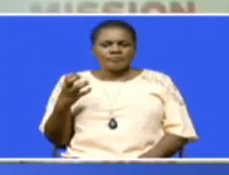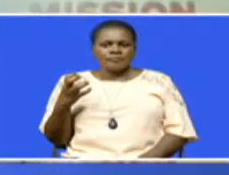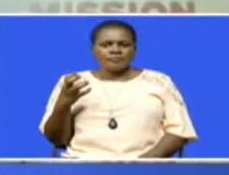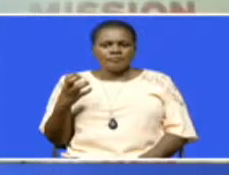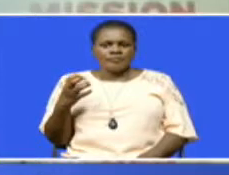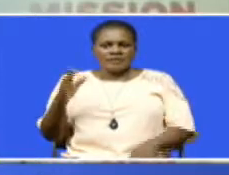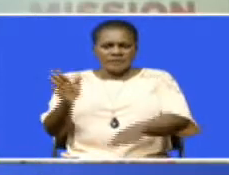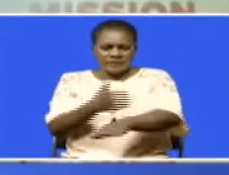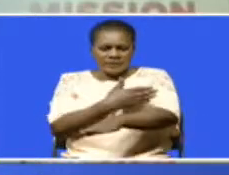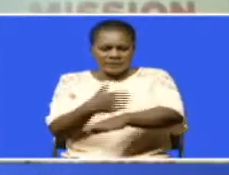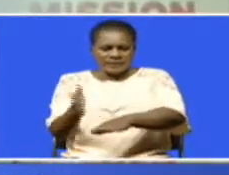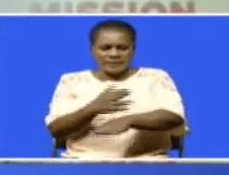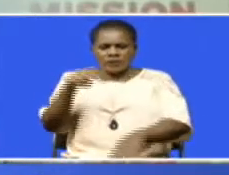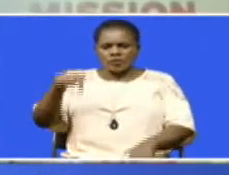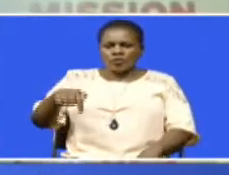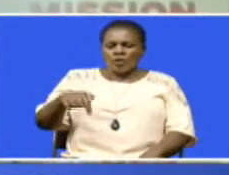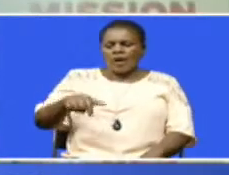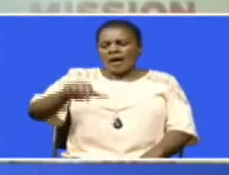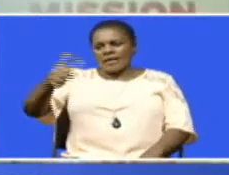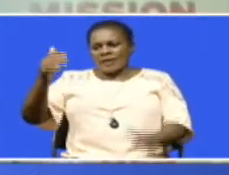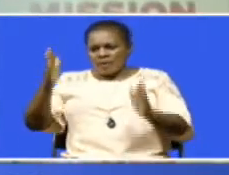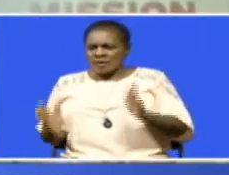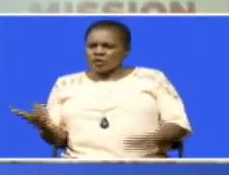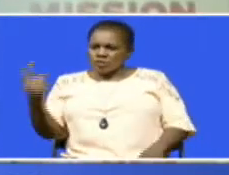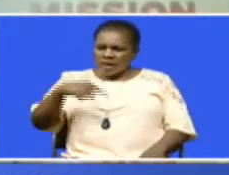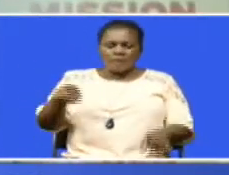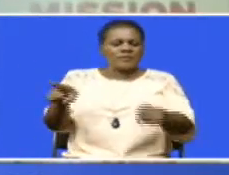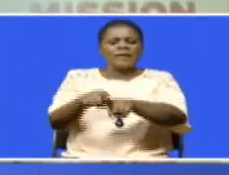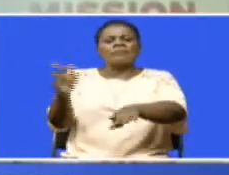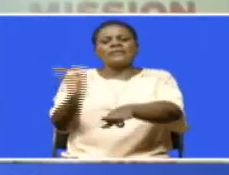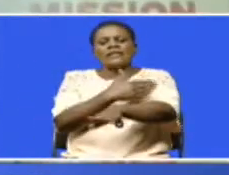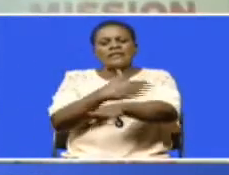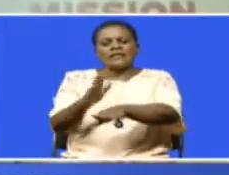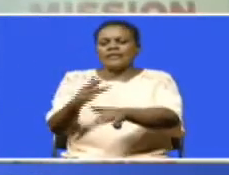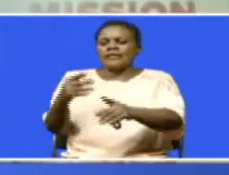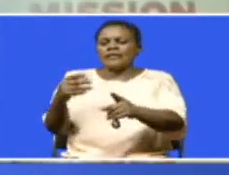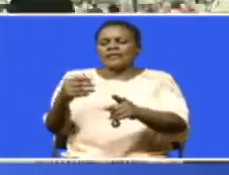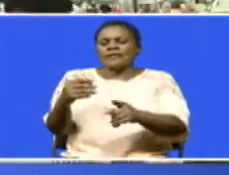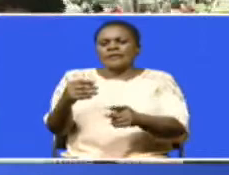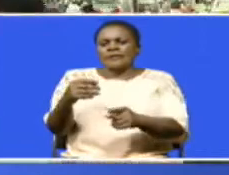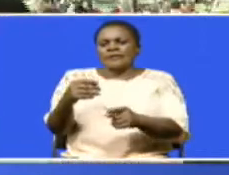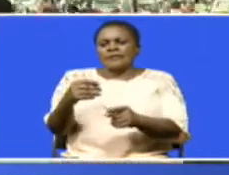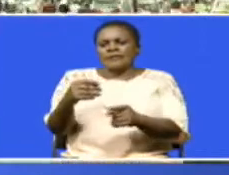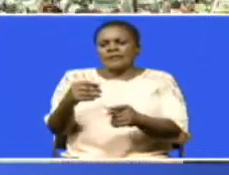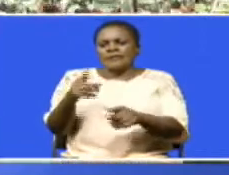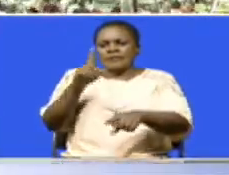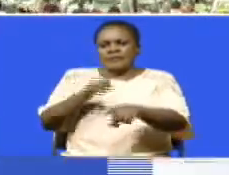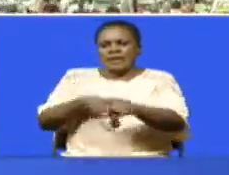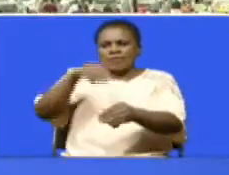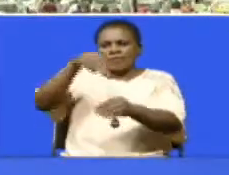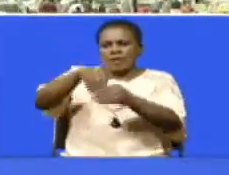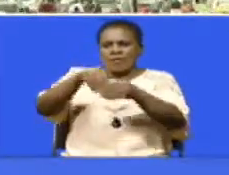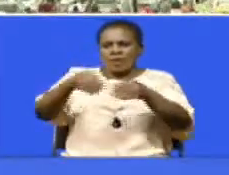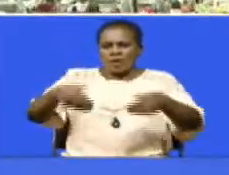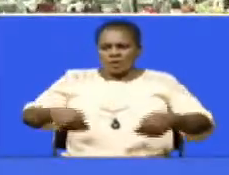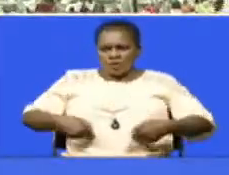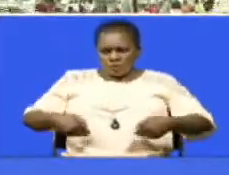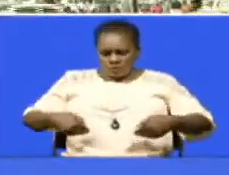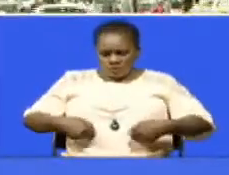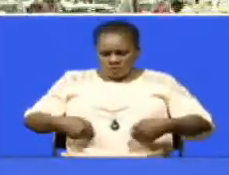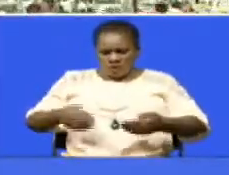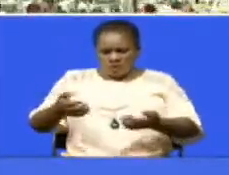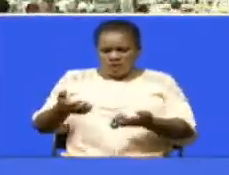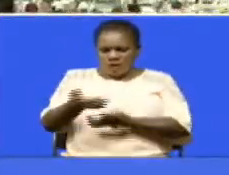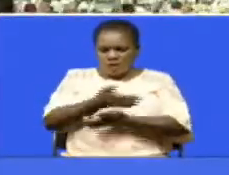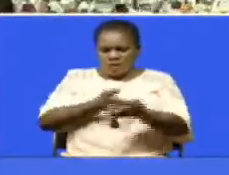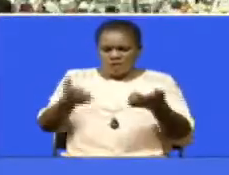they will sing your song today and they'll sing the other person's song tomorrow depending with how much you pay. Once you are able to involve the youth in the productive sector of the economy,